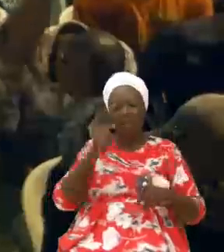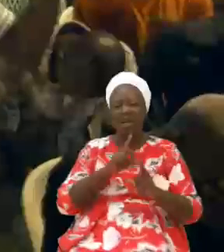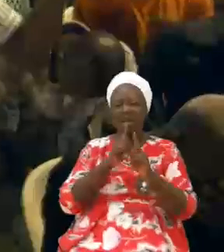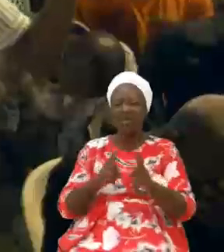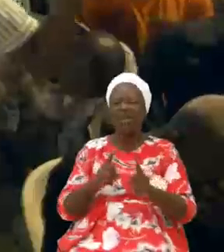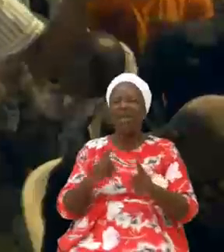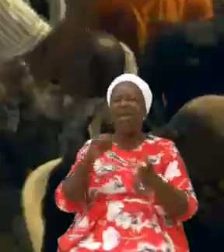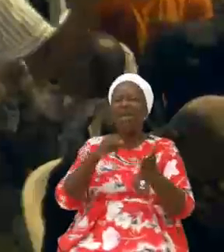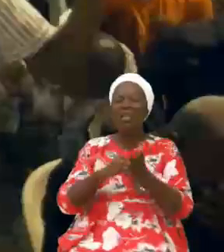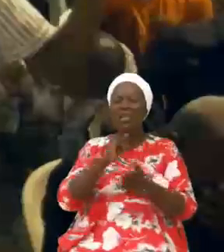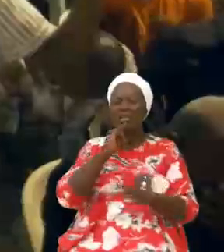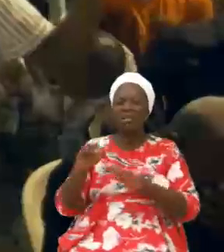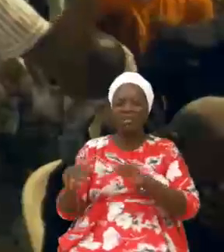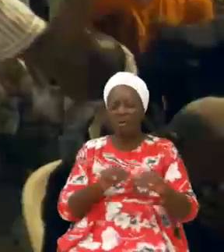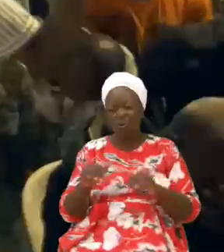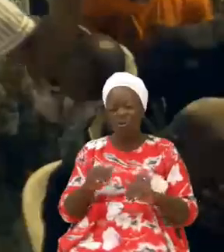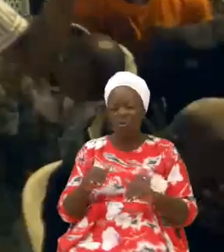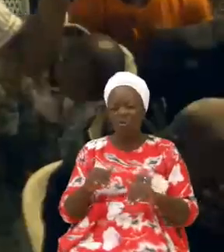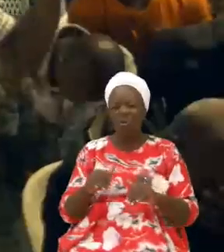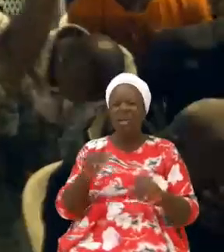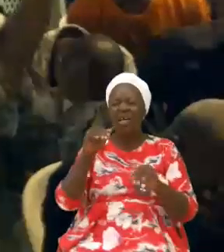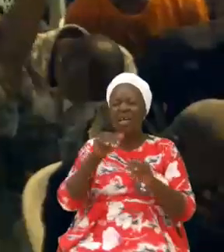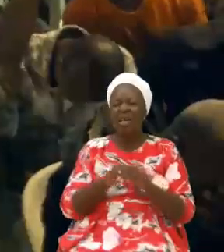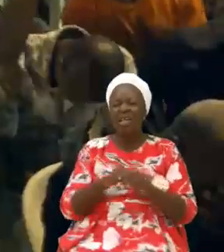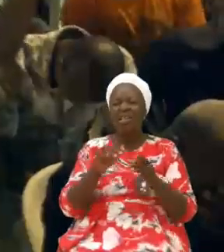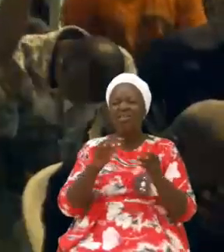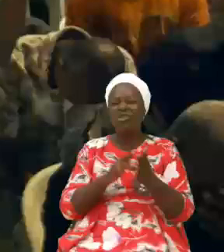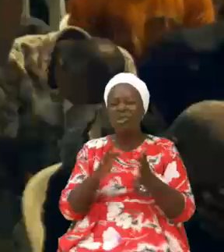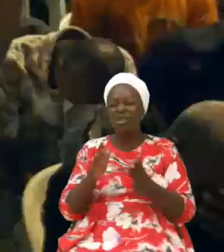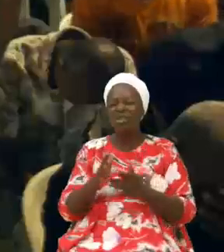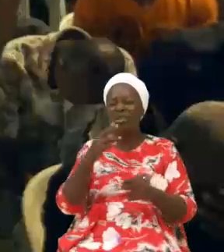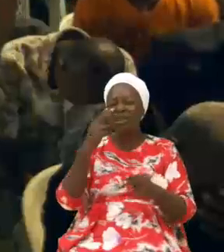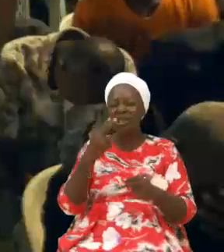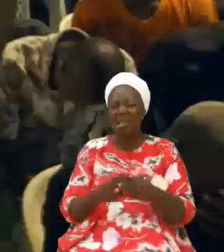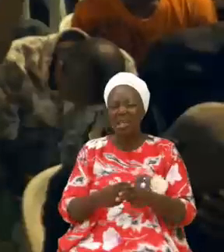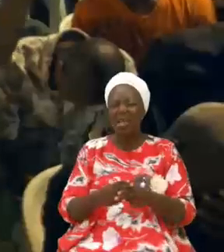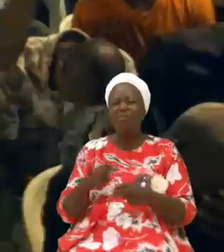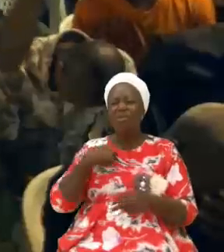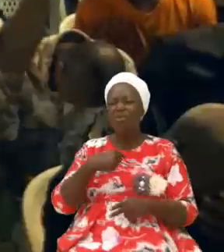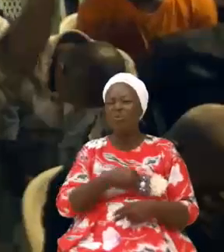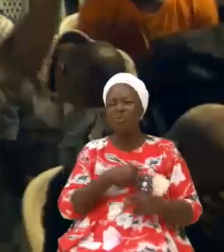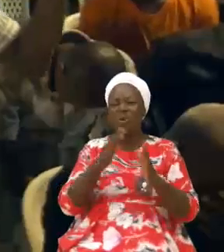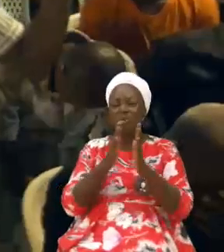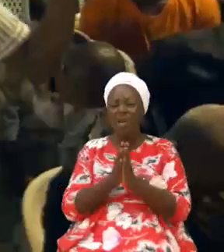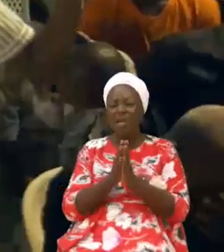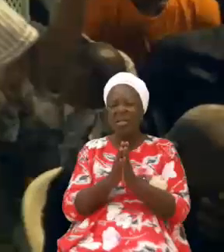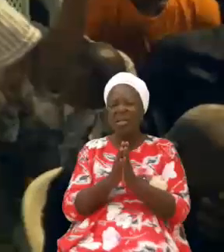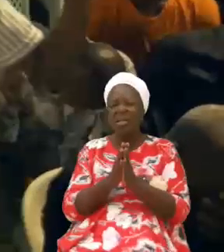now. Thank you, Lord, for the answer. It is done. In